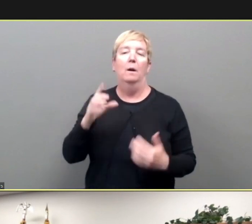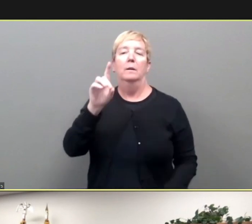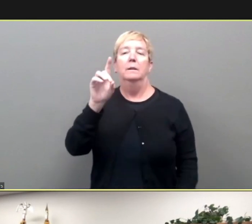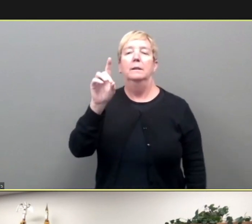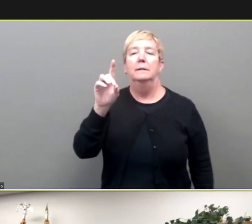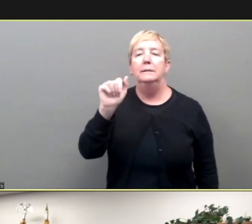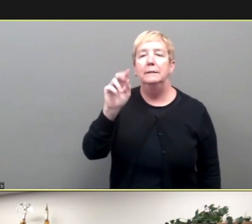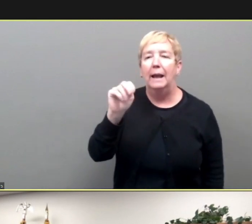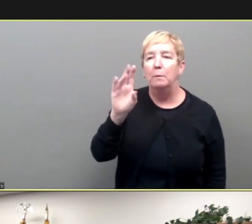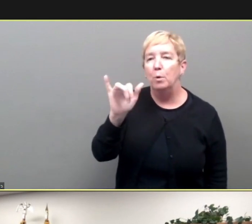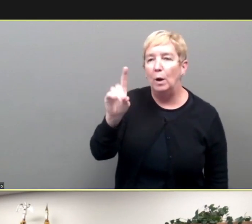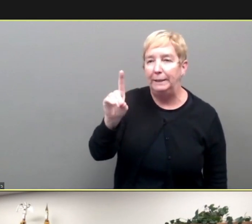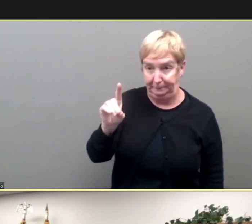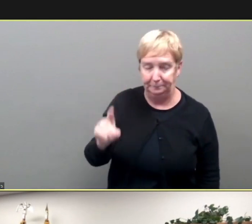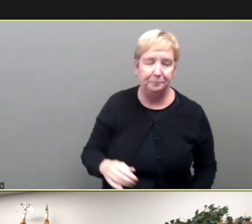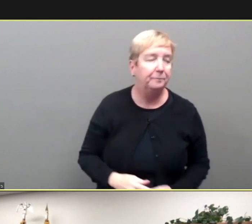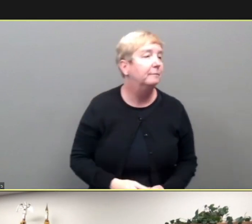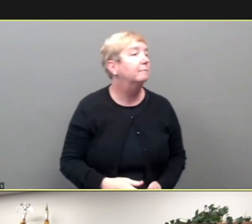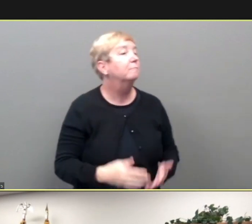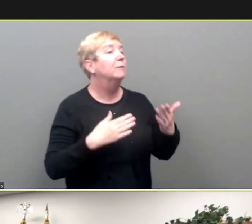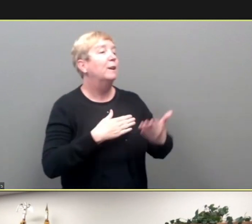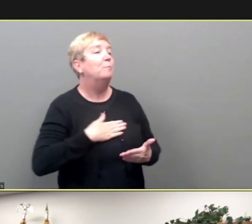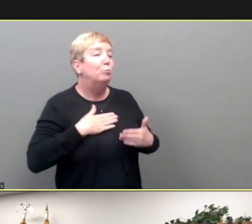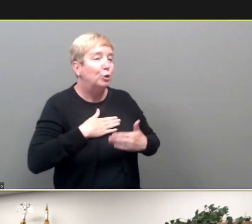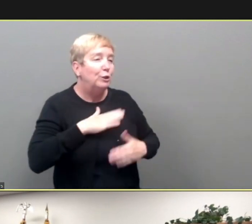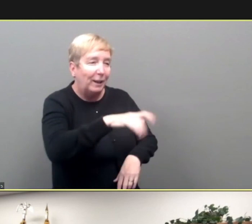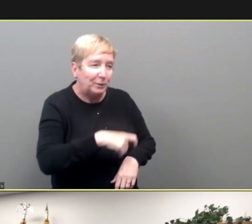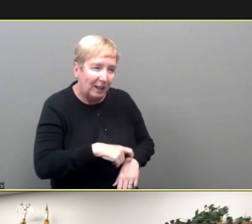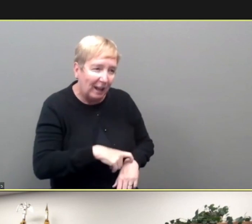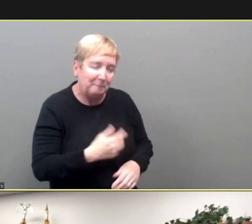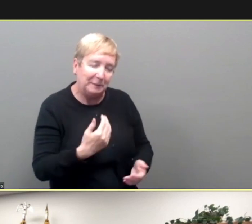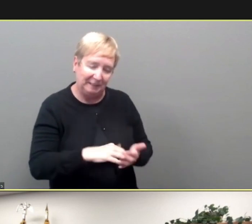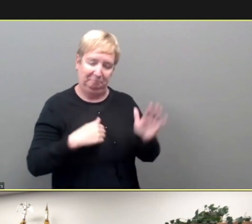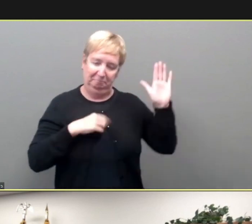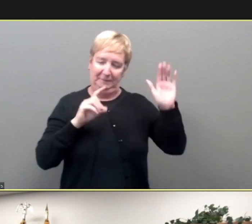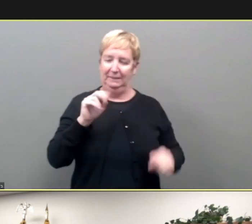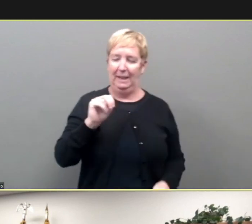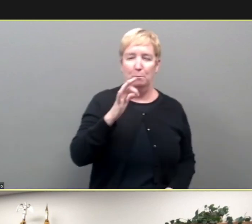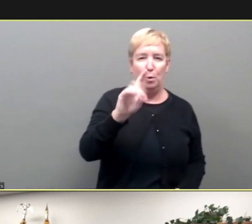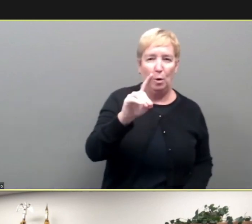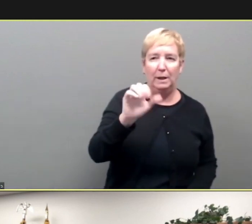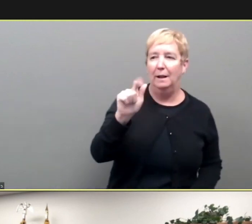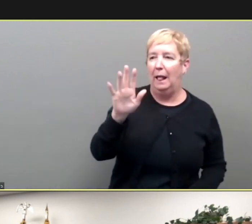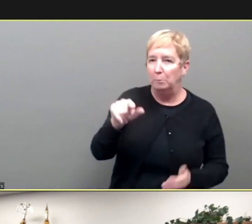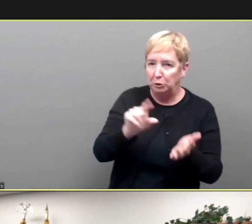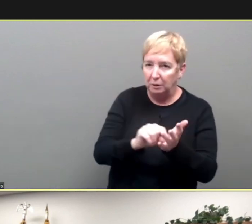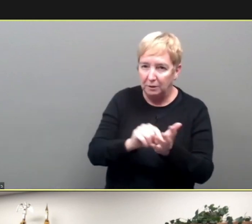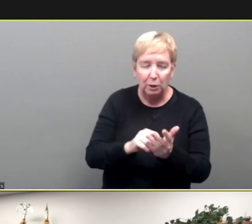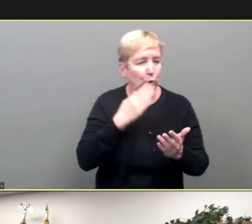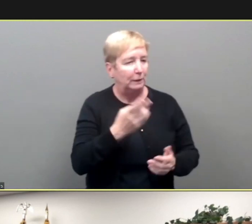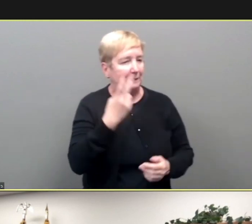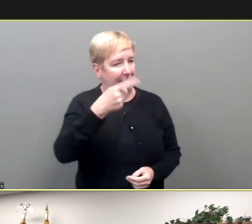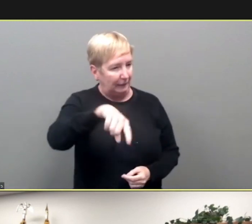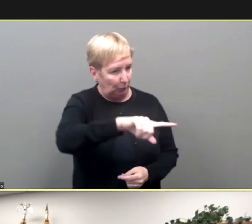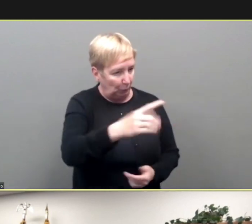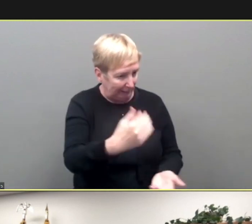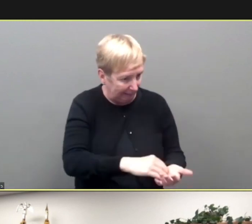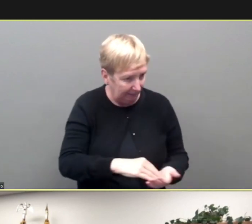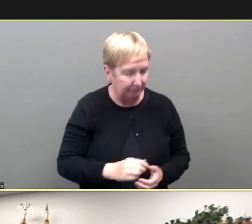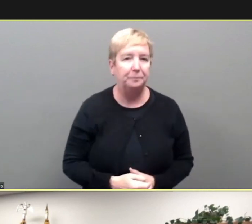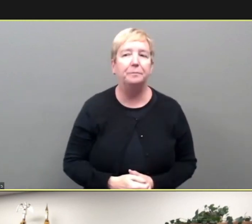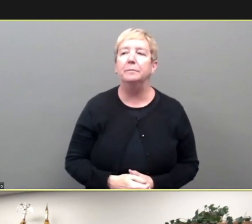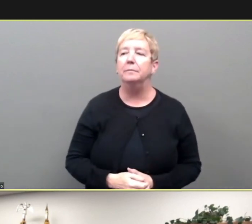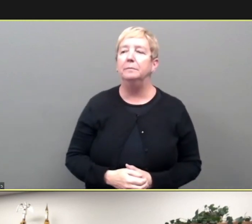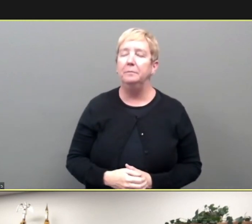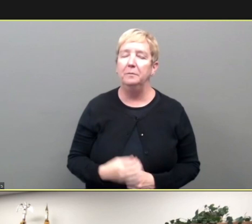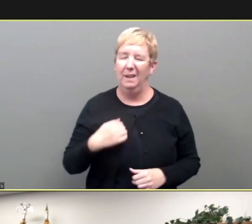Thanks, yeah, appreciate the opportunity as always. Dan Boyd with the Albuquerque Journal. Good to see you all remotely. I have another